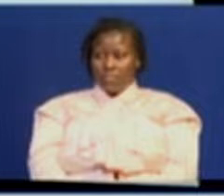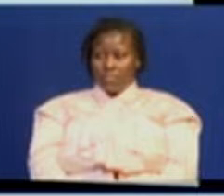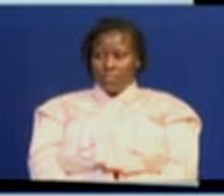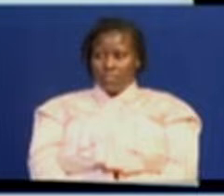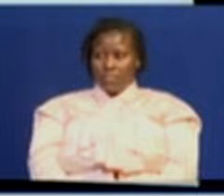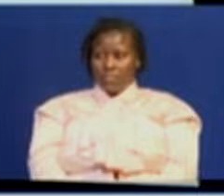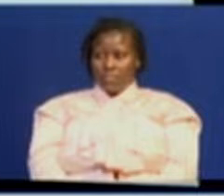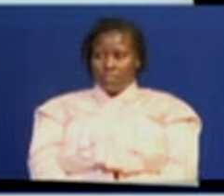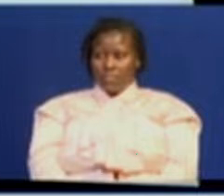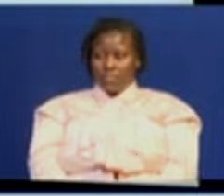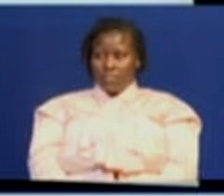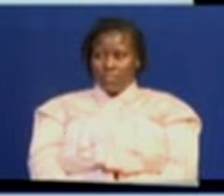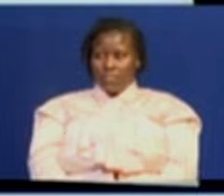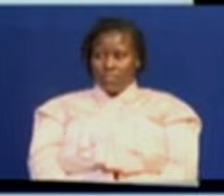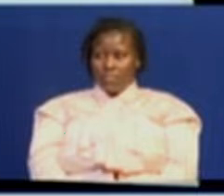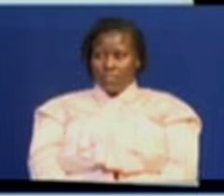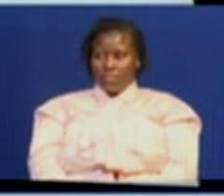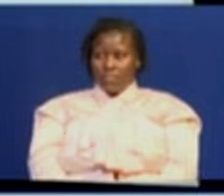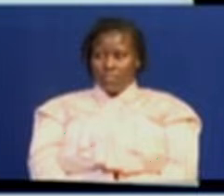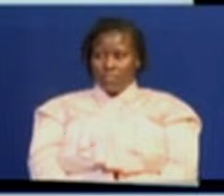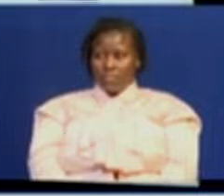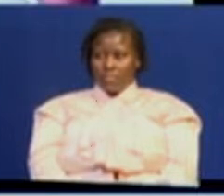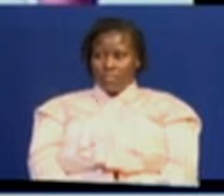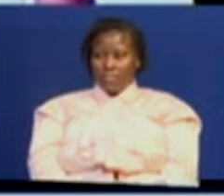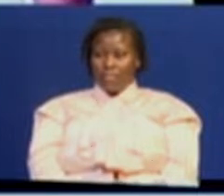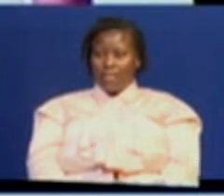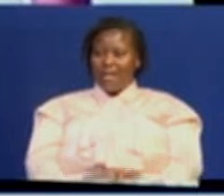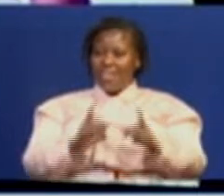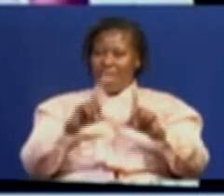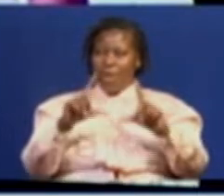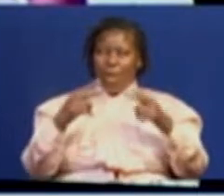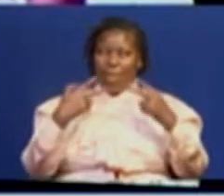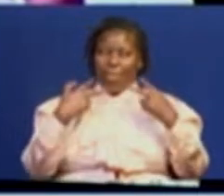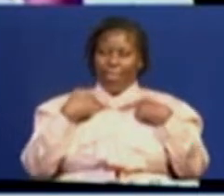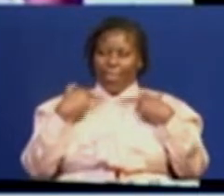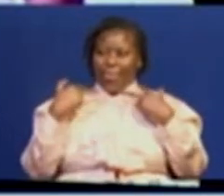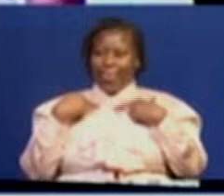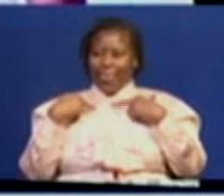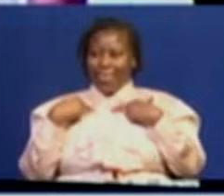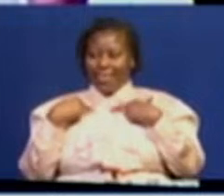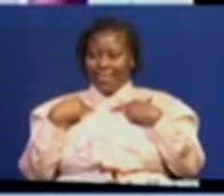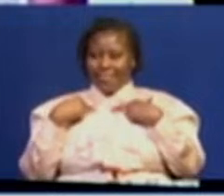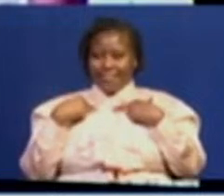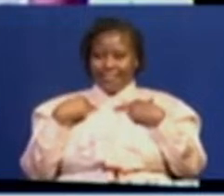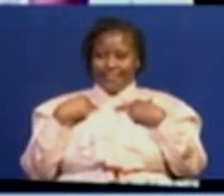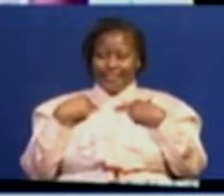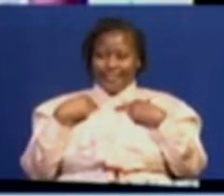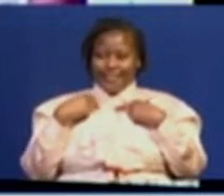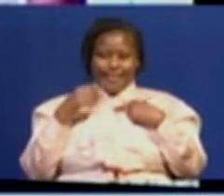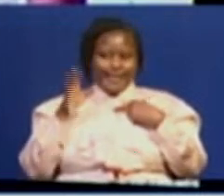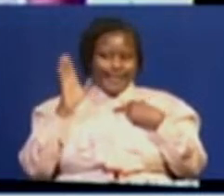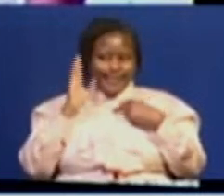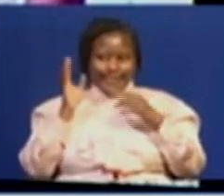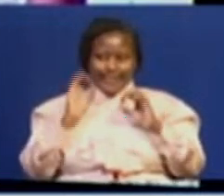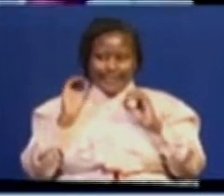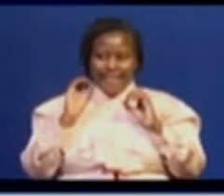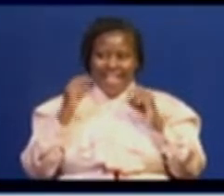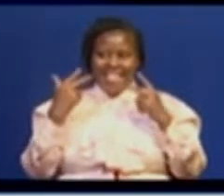pandiri yoruku igorora chumirite gutariria sarira bokurukira tarimi bang'ombe